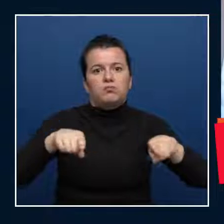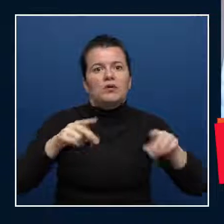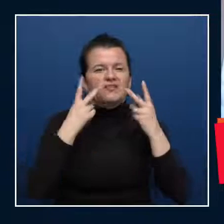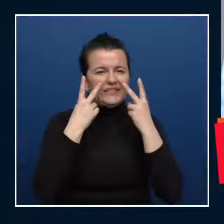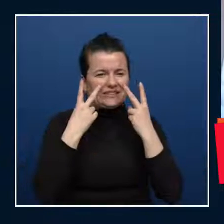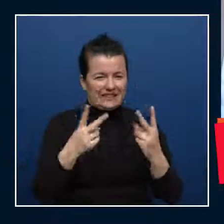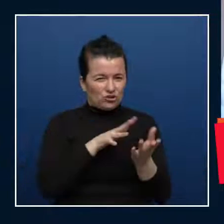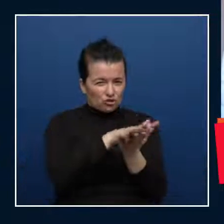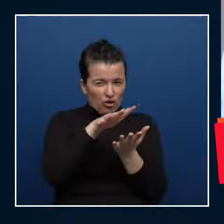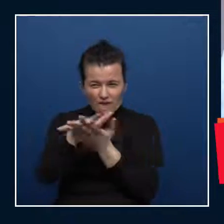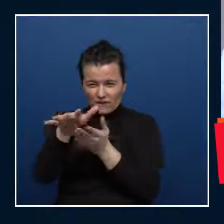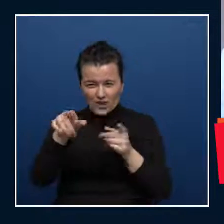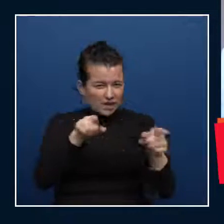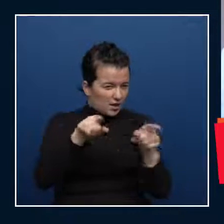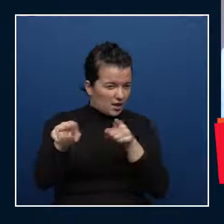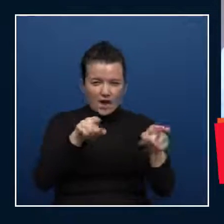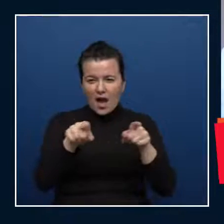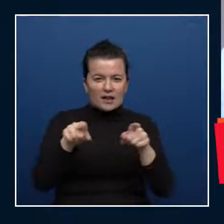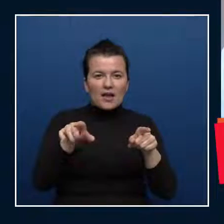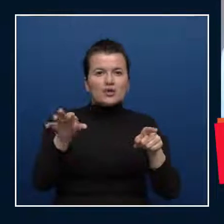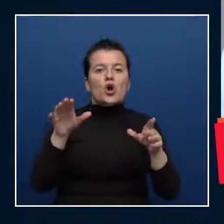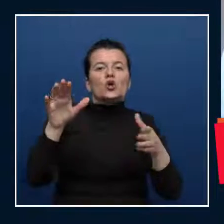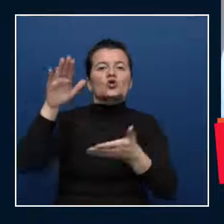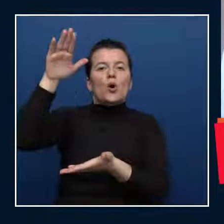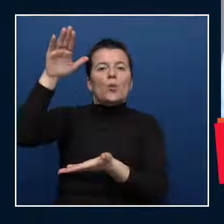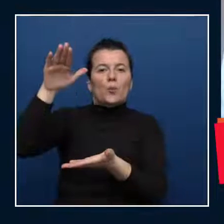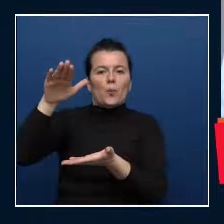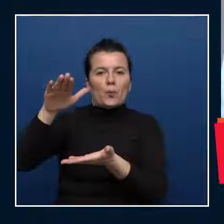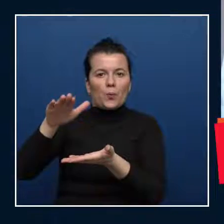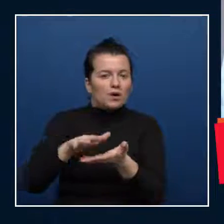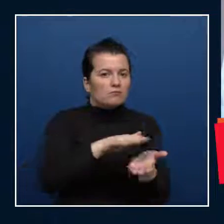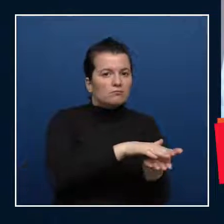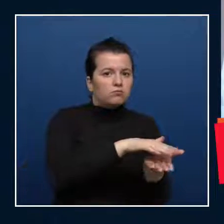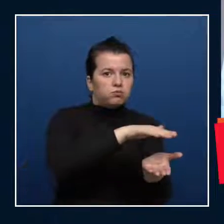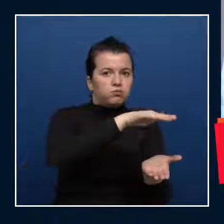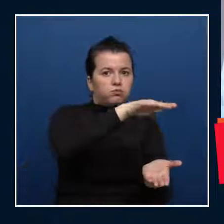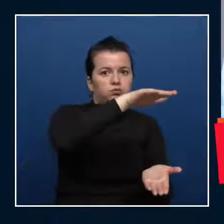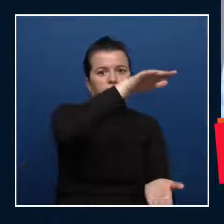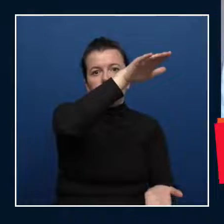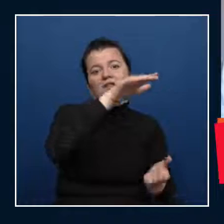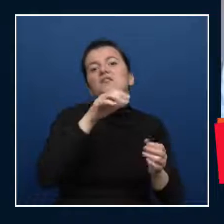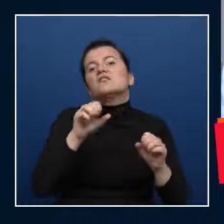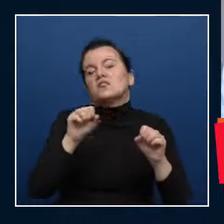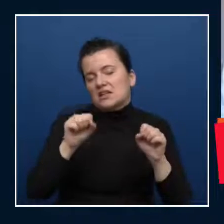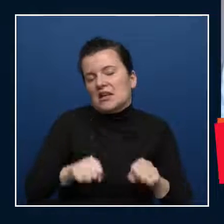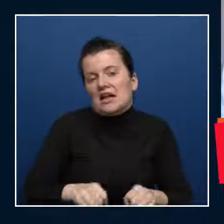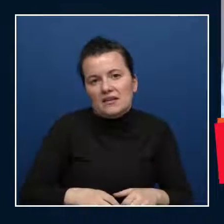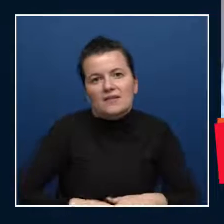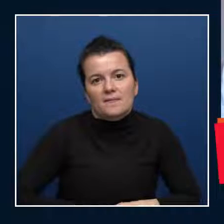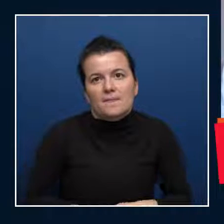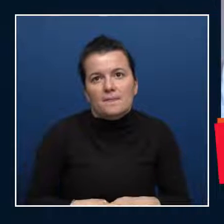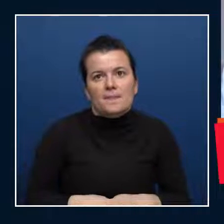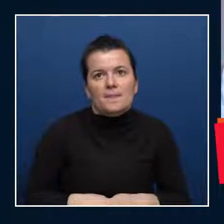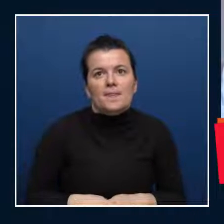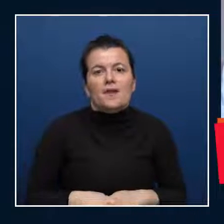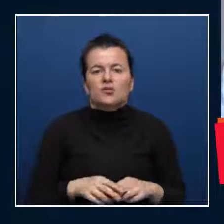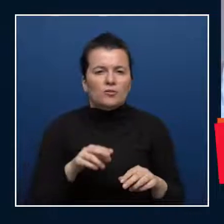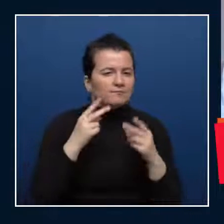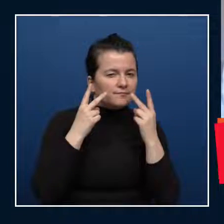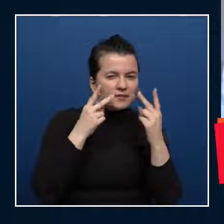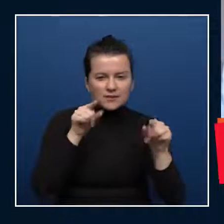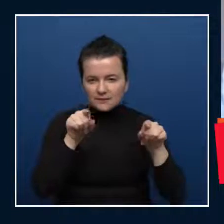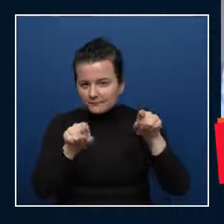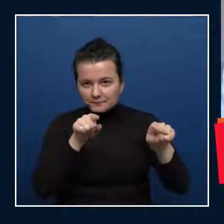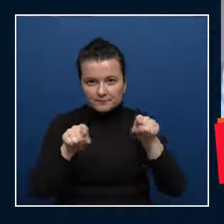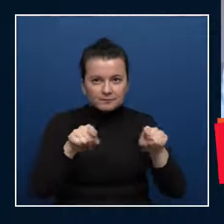can't flip a switch and say, I'm now wanting a traffic manager and convert your load balancer into a traffic manager. So you would have to run